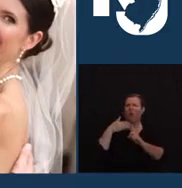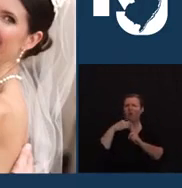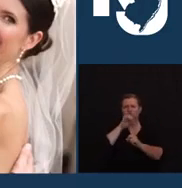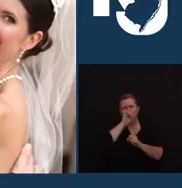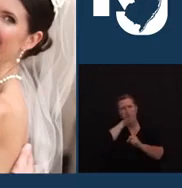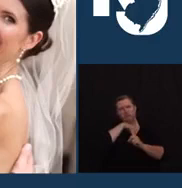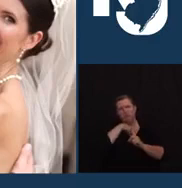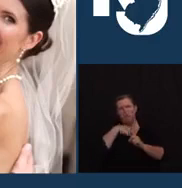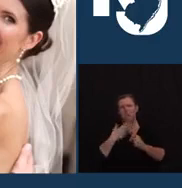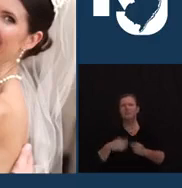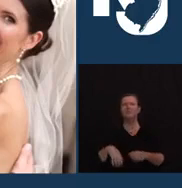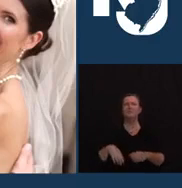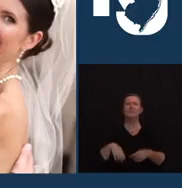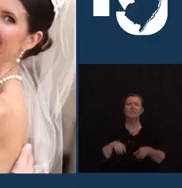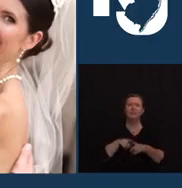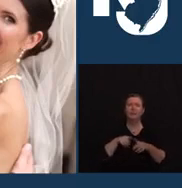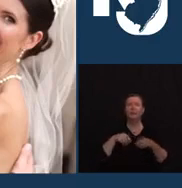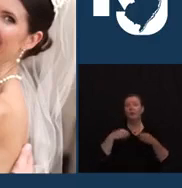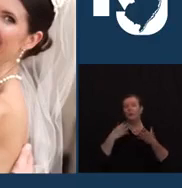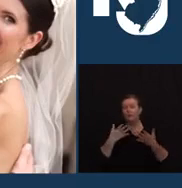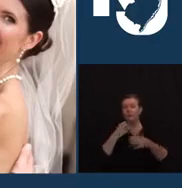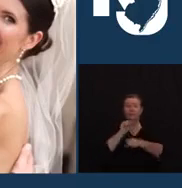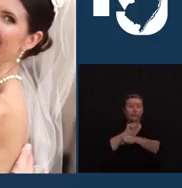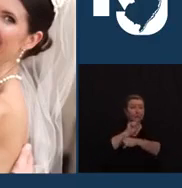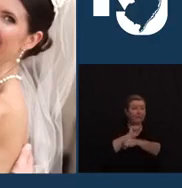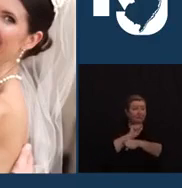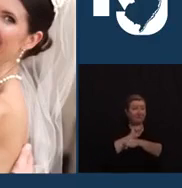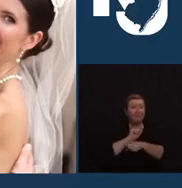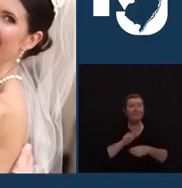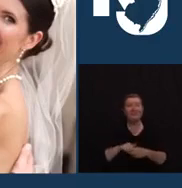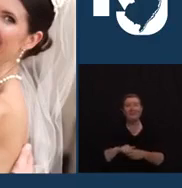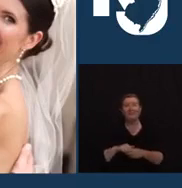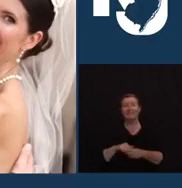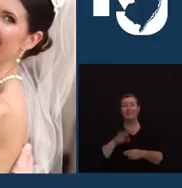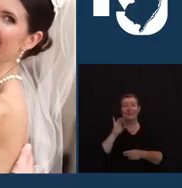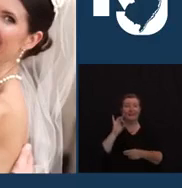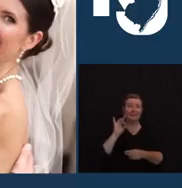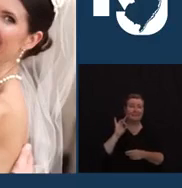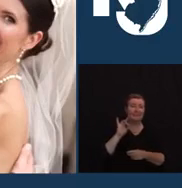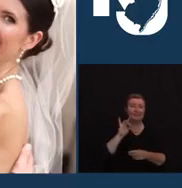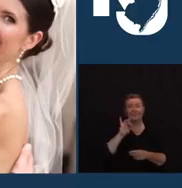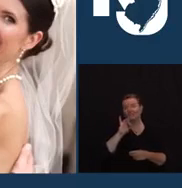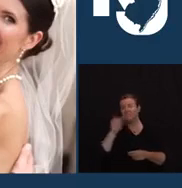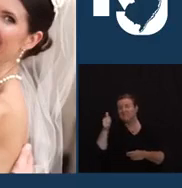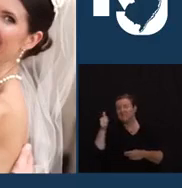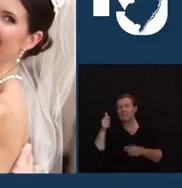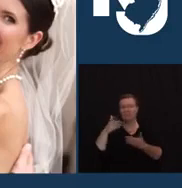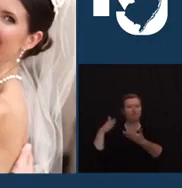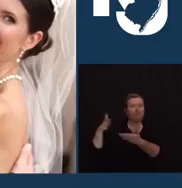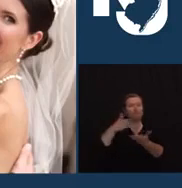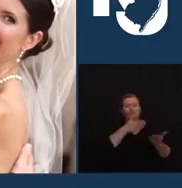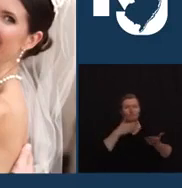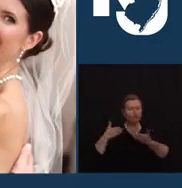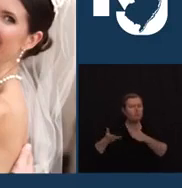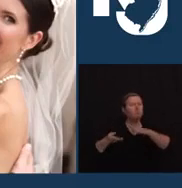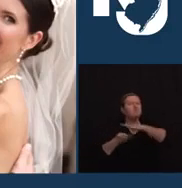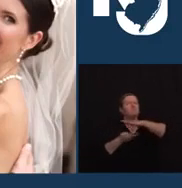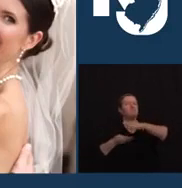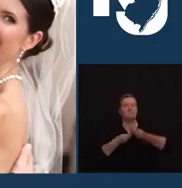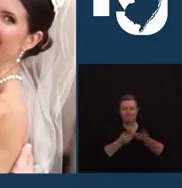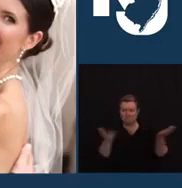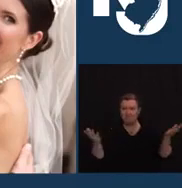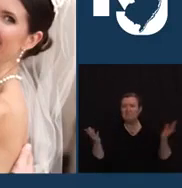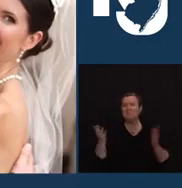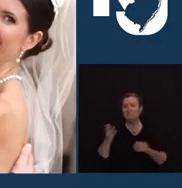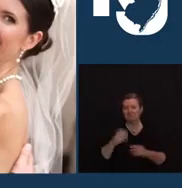created jobs in Hackettstown with a staff of between 8 to 10, helping them turn out meals and baked treats. To help them keep Stella